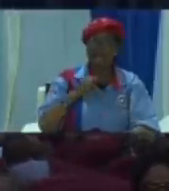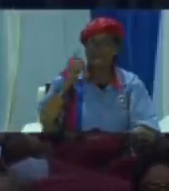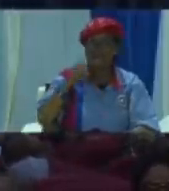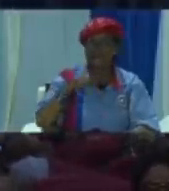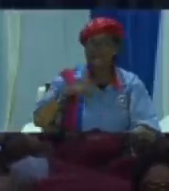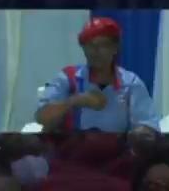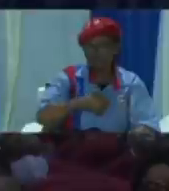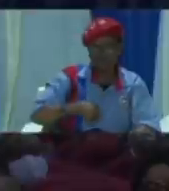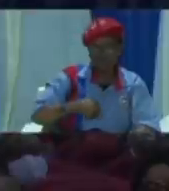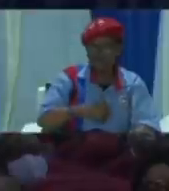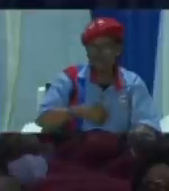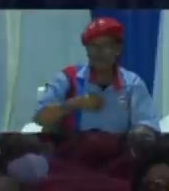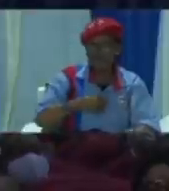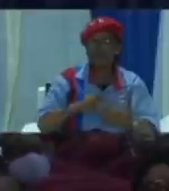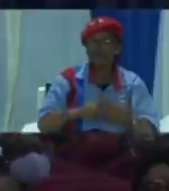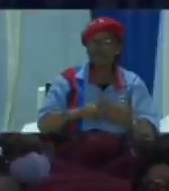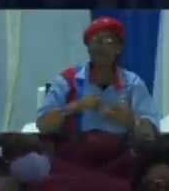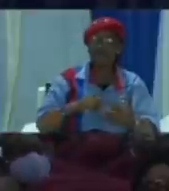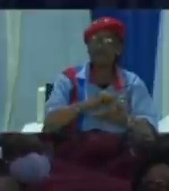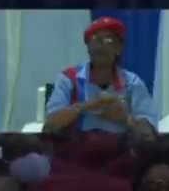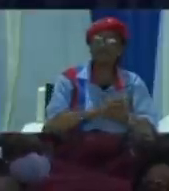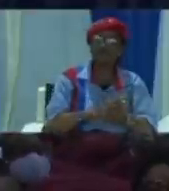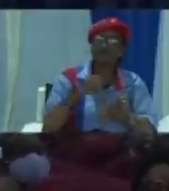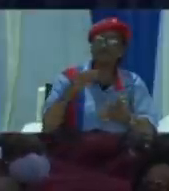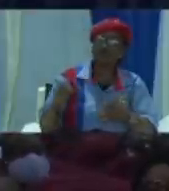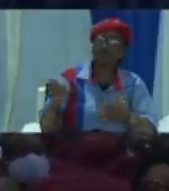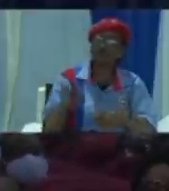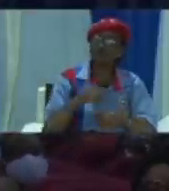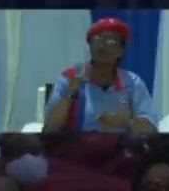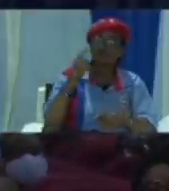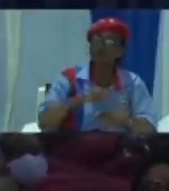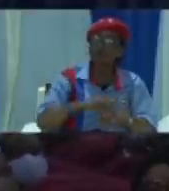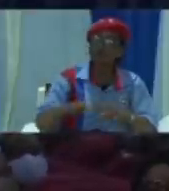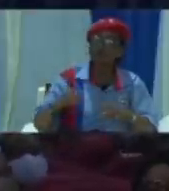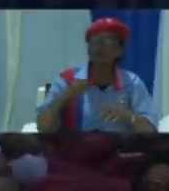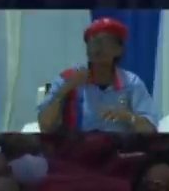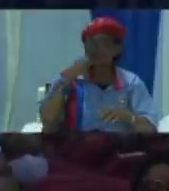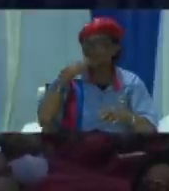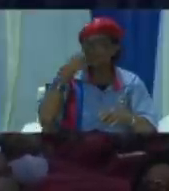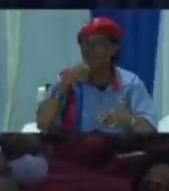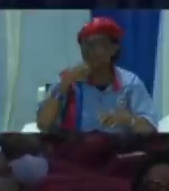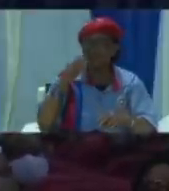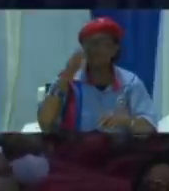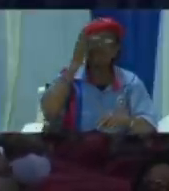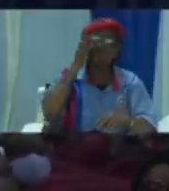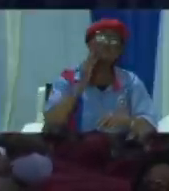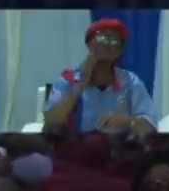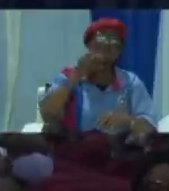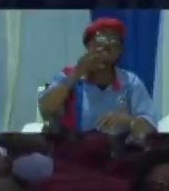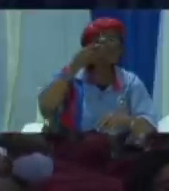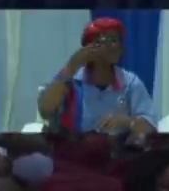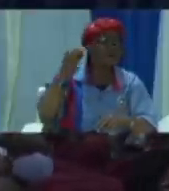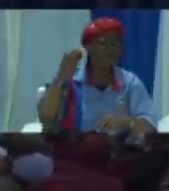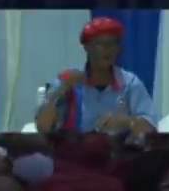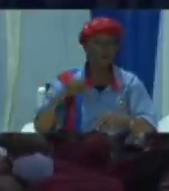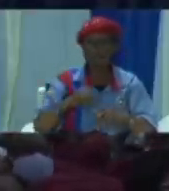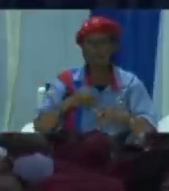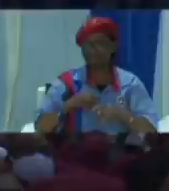I apologize to those of you who don't speak Yoruba rather. I've been